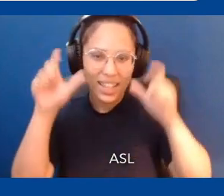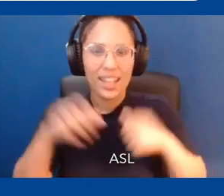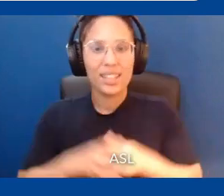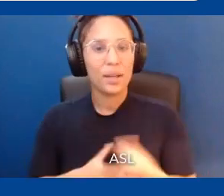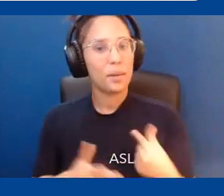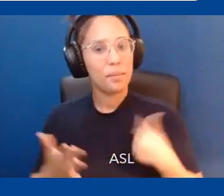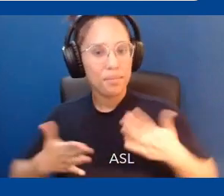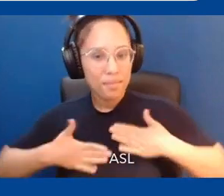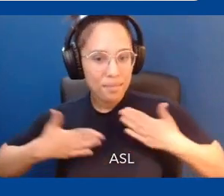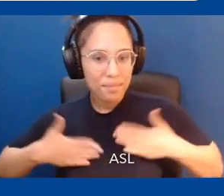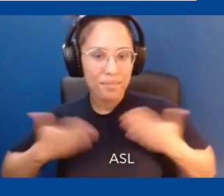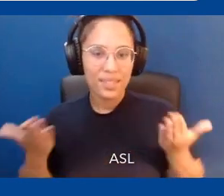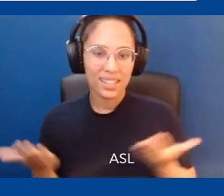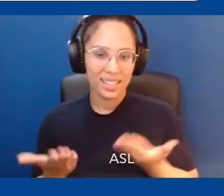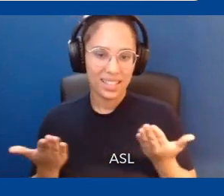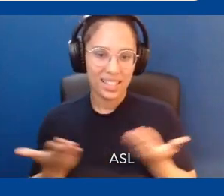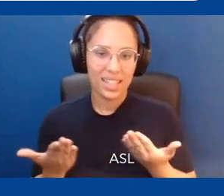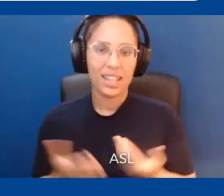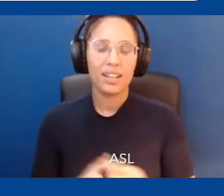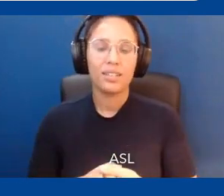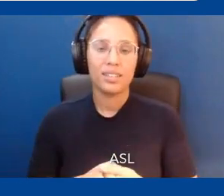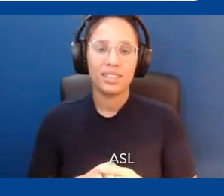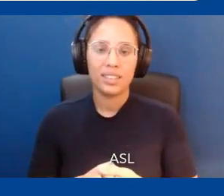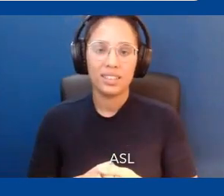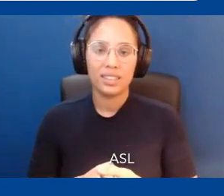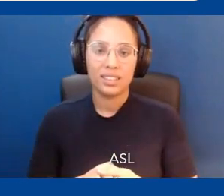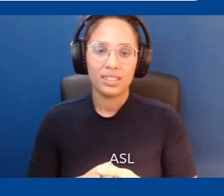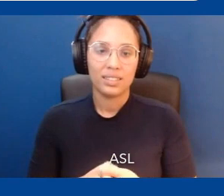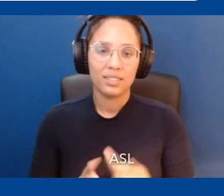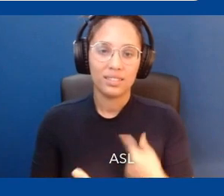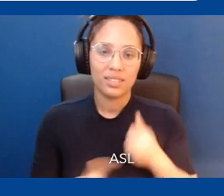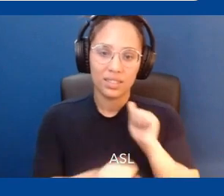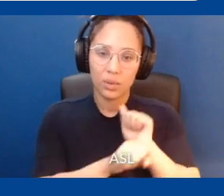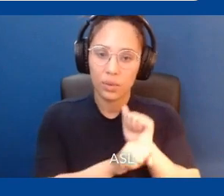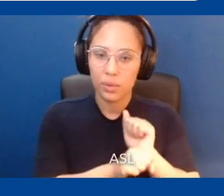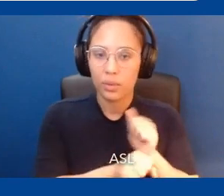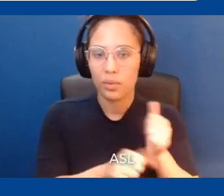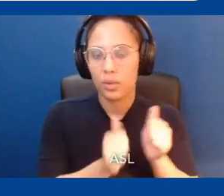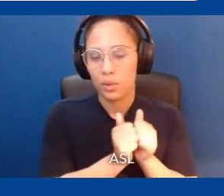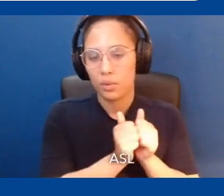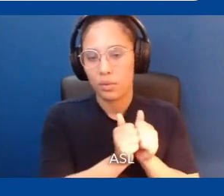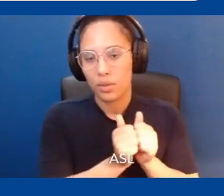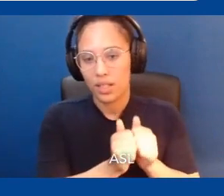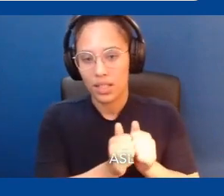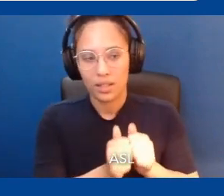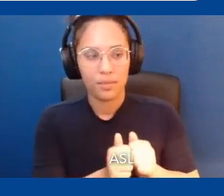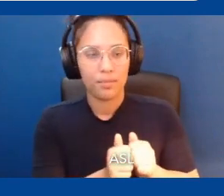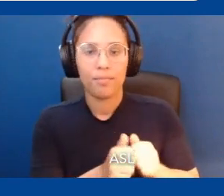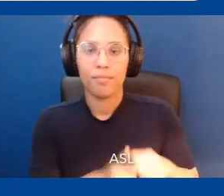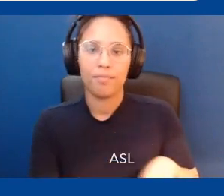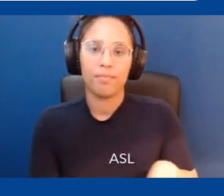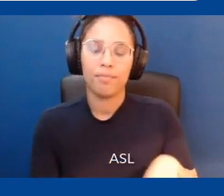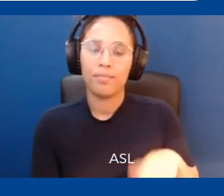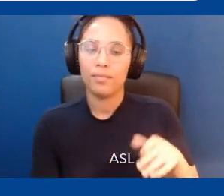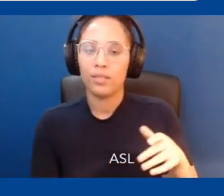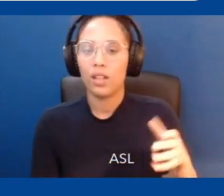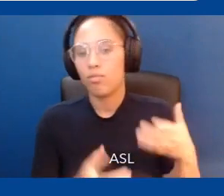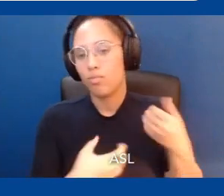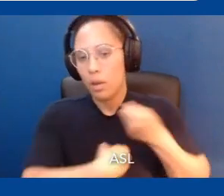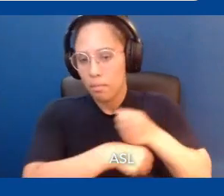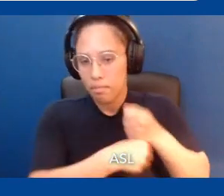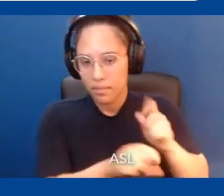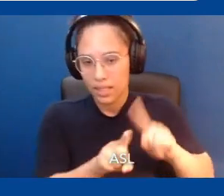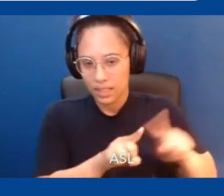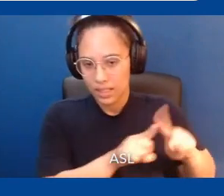to be here. I work with Ernst Karel to compose expedition content. So it's a